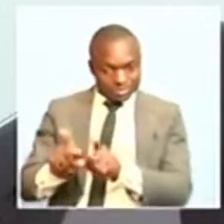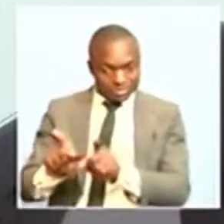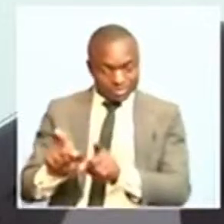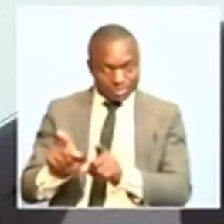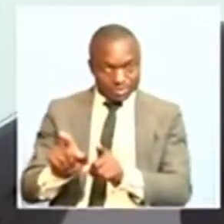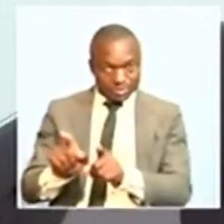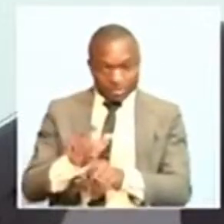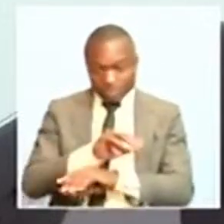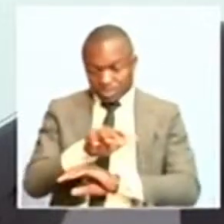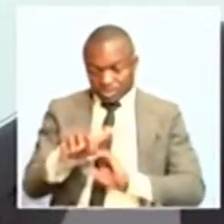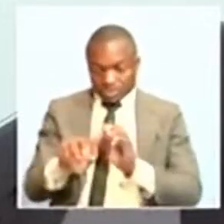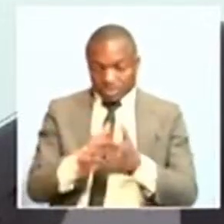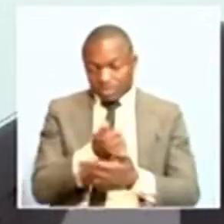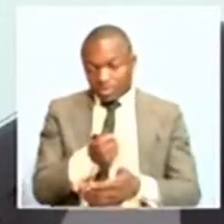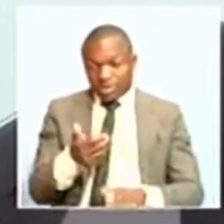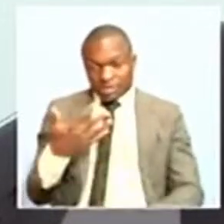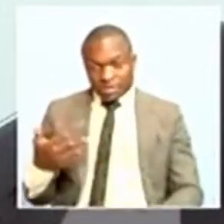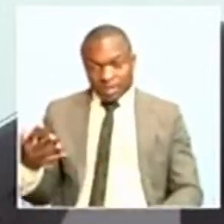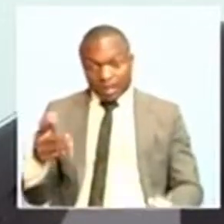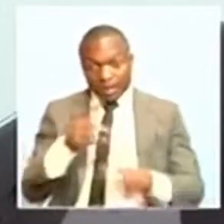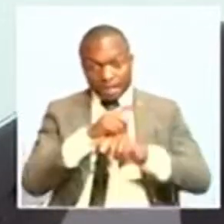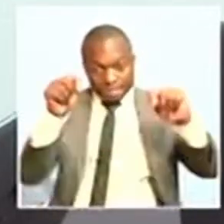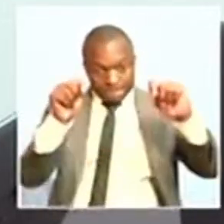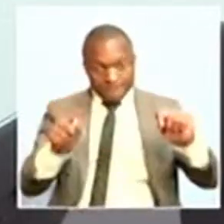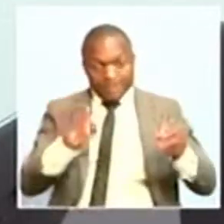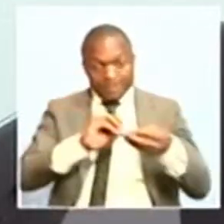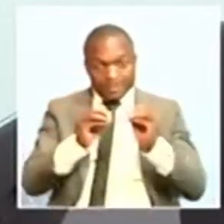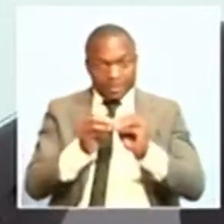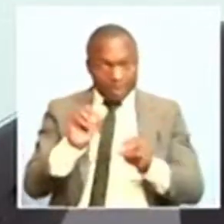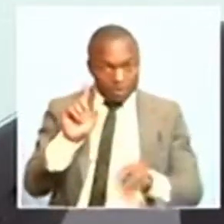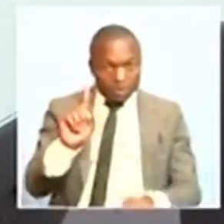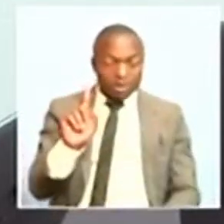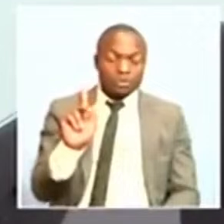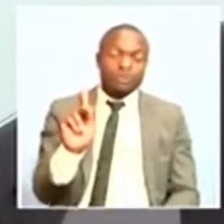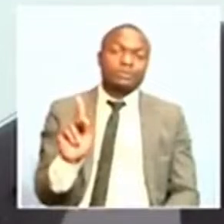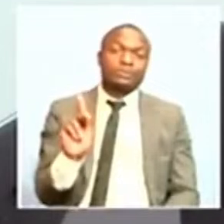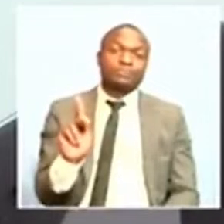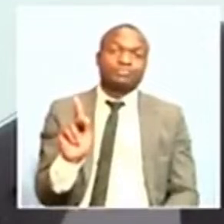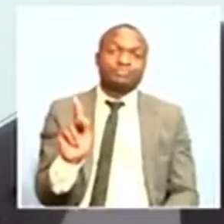all non-alcoholic beverages from the table, the rate will be at 1 kwacha,